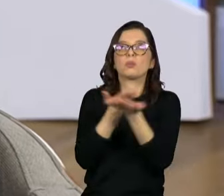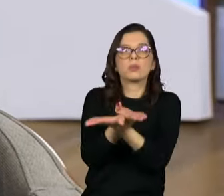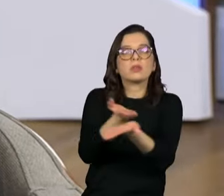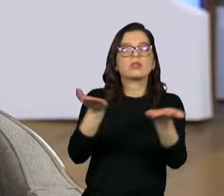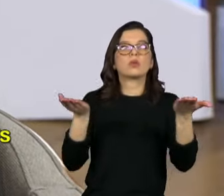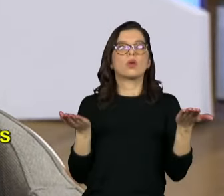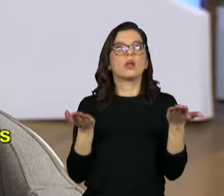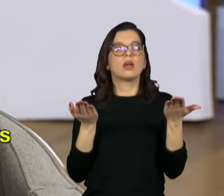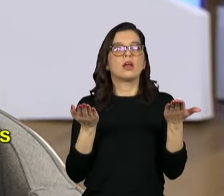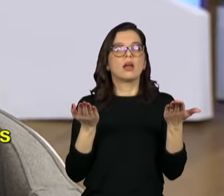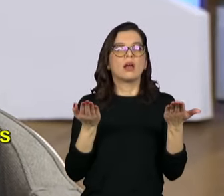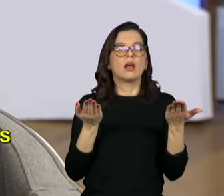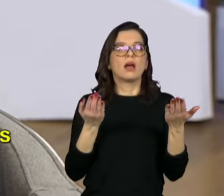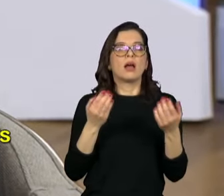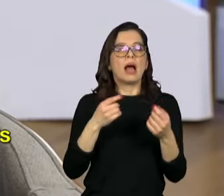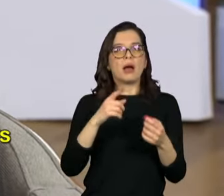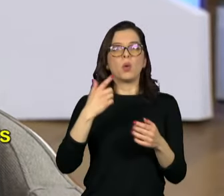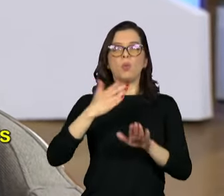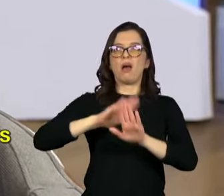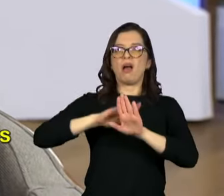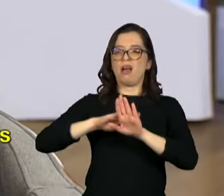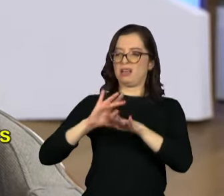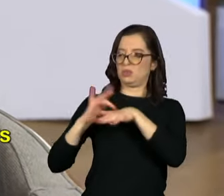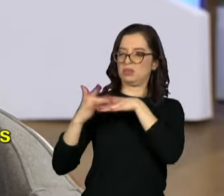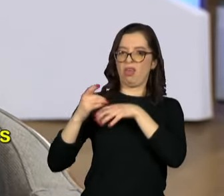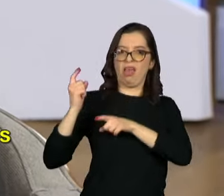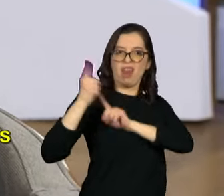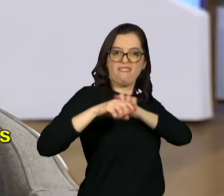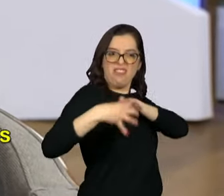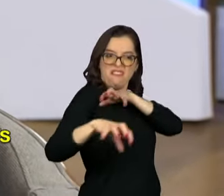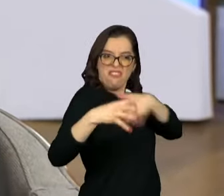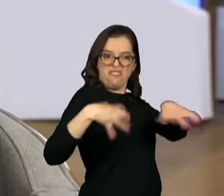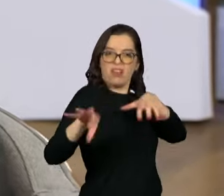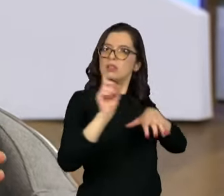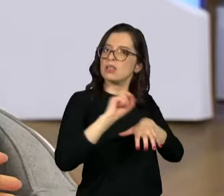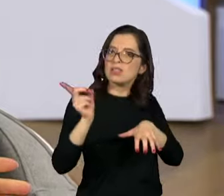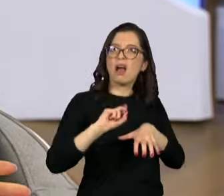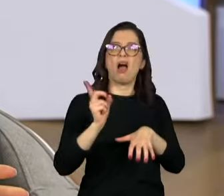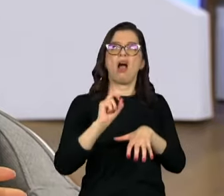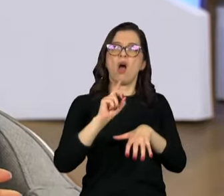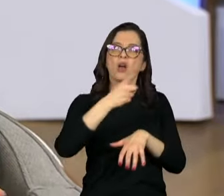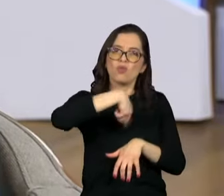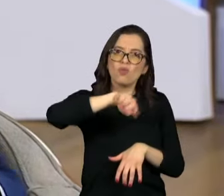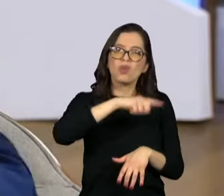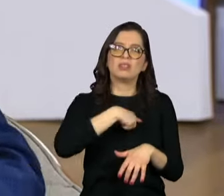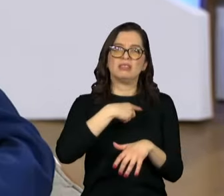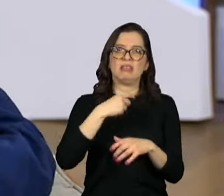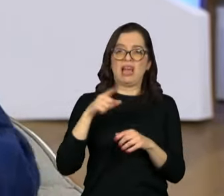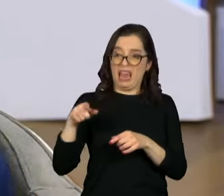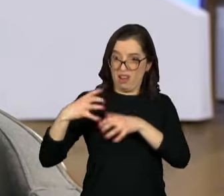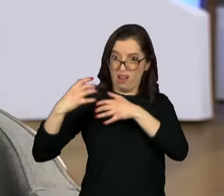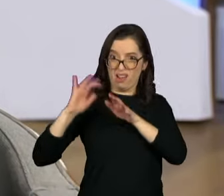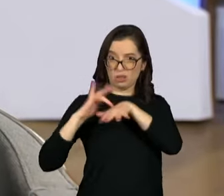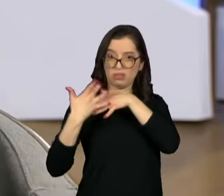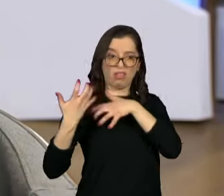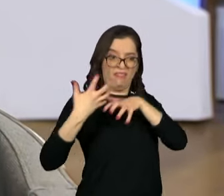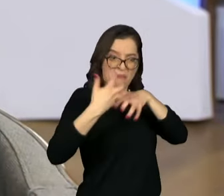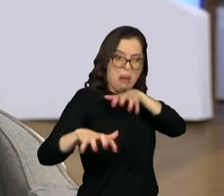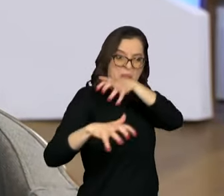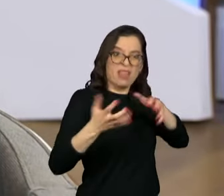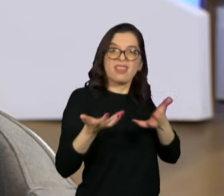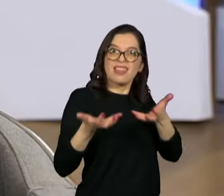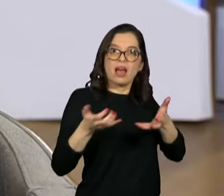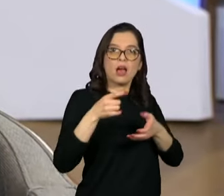up some of the unaccountable power of these social media companies that keeps us enclosed and reinforces